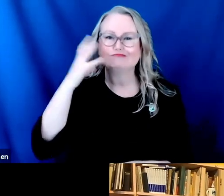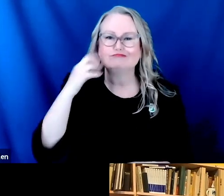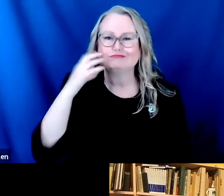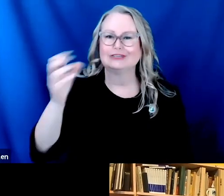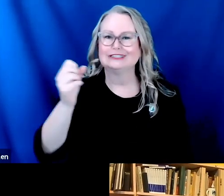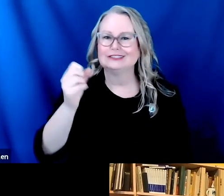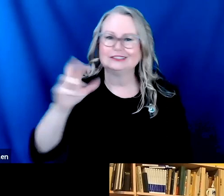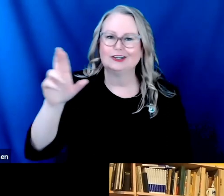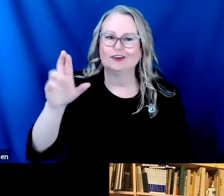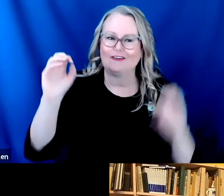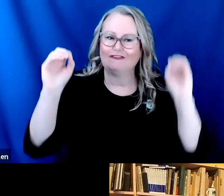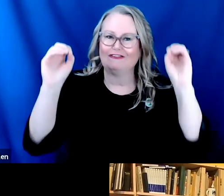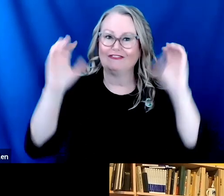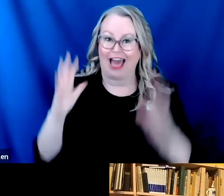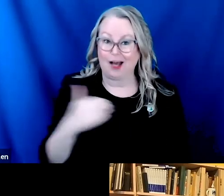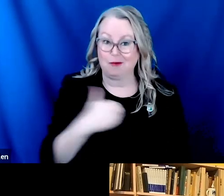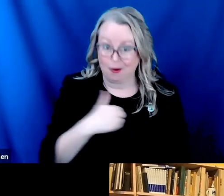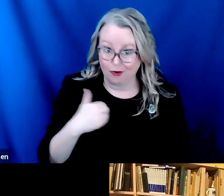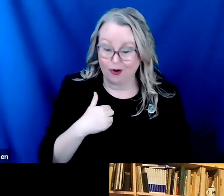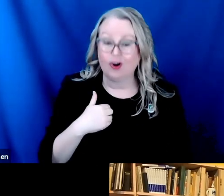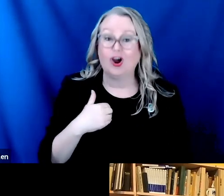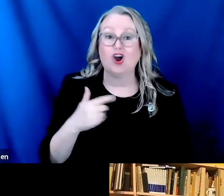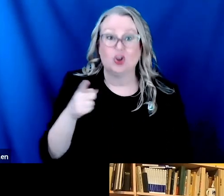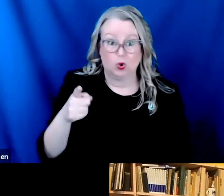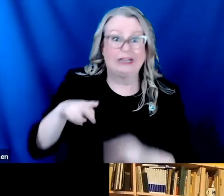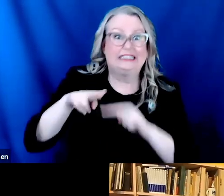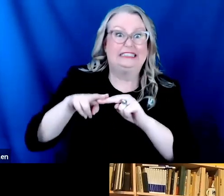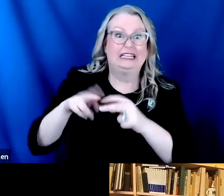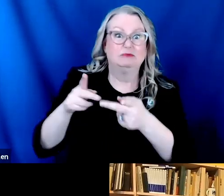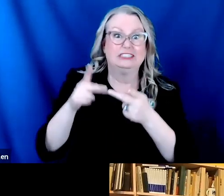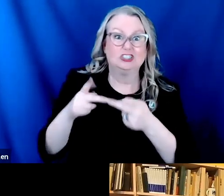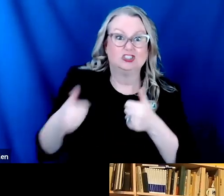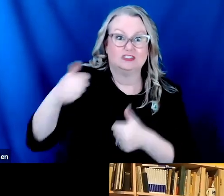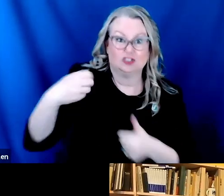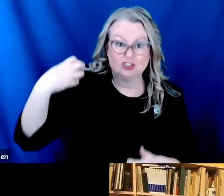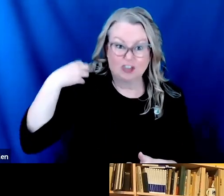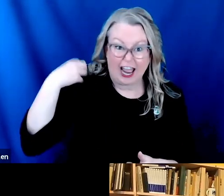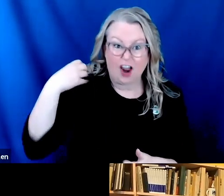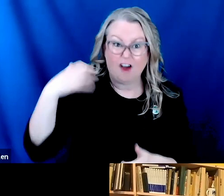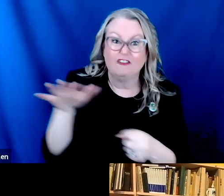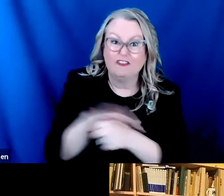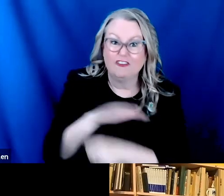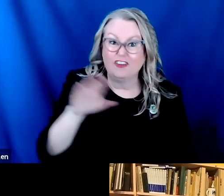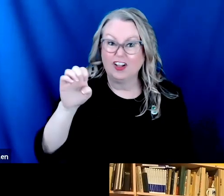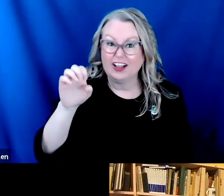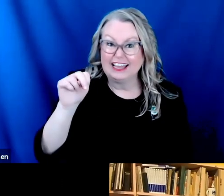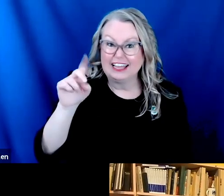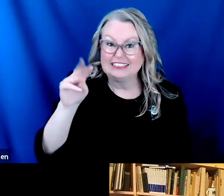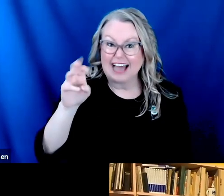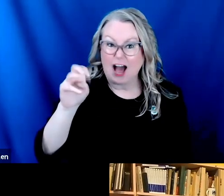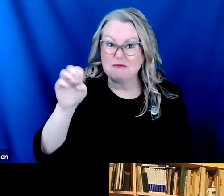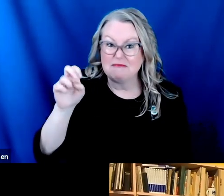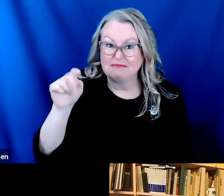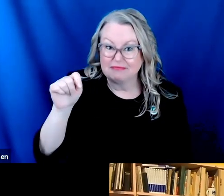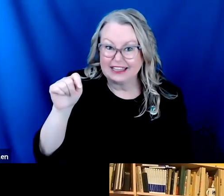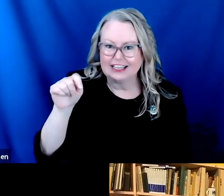holder. You were an intimidating yet disarming presence. You became an